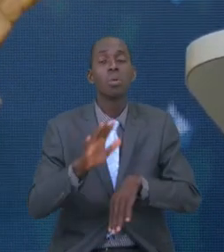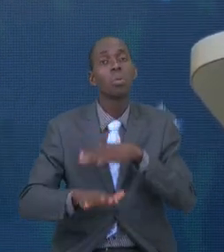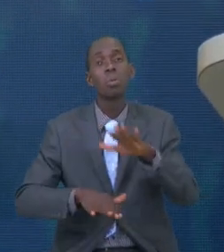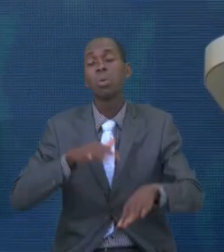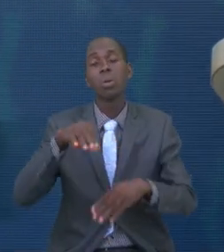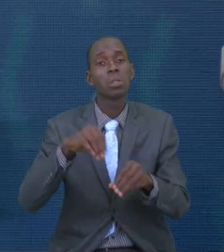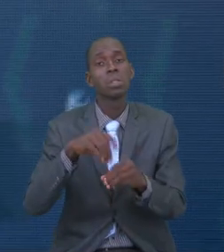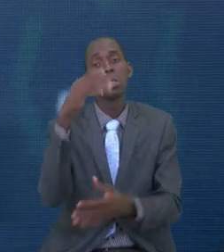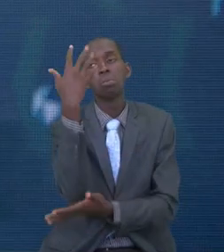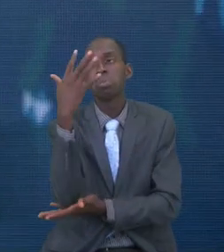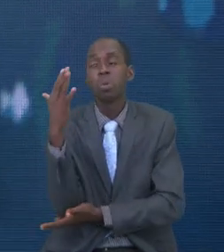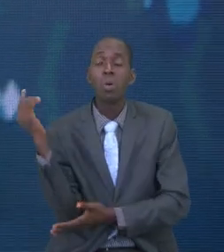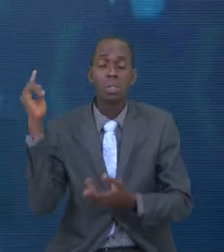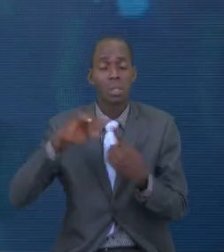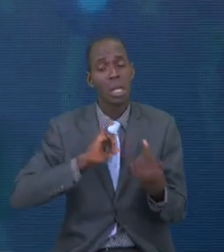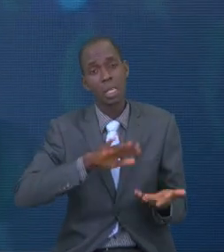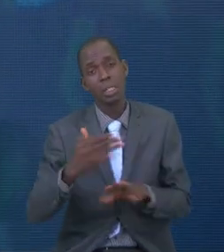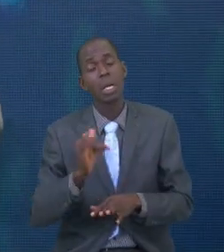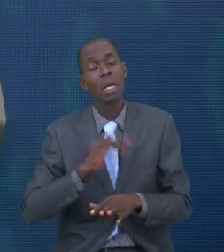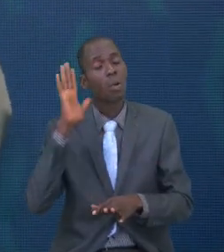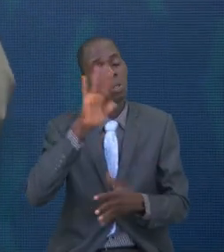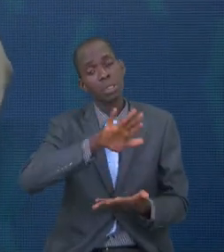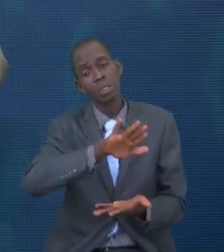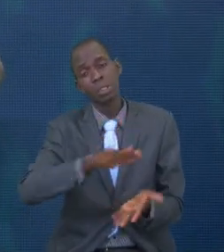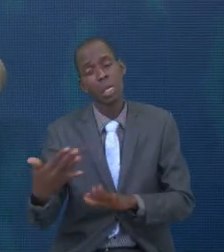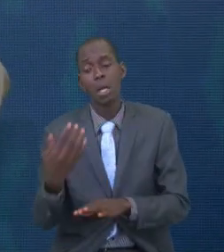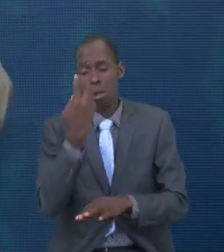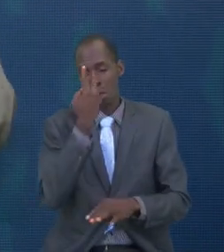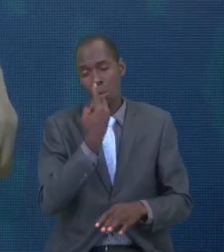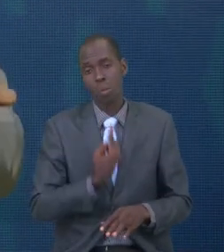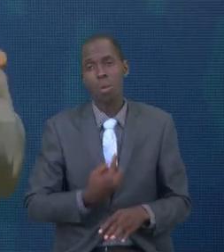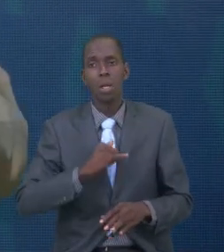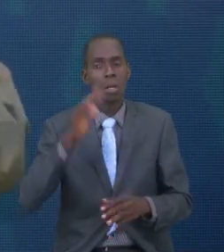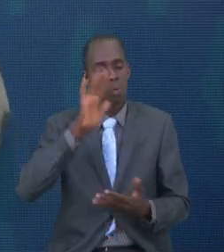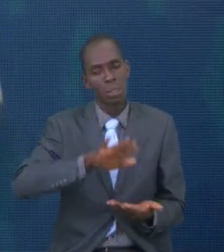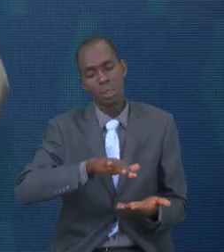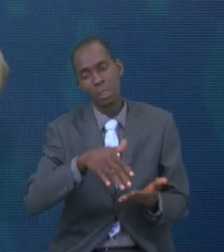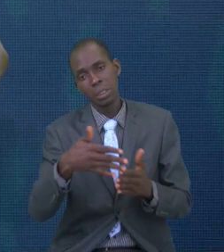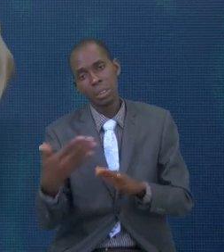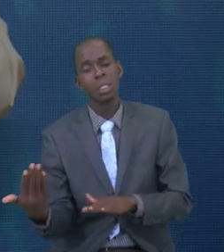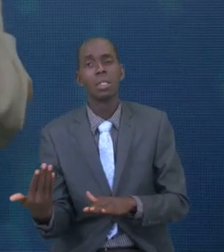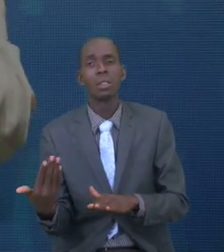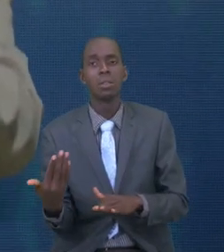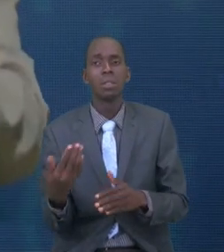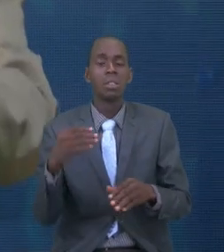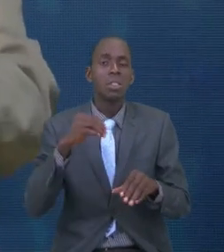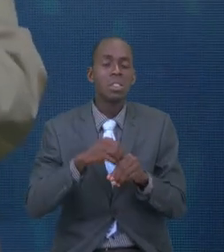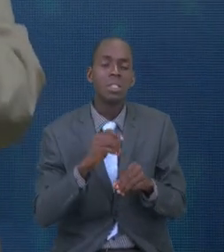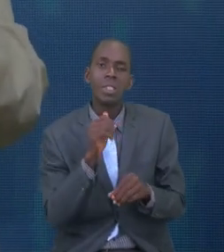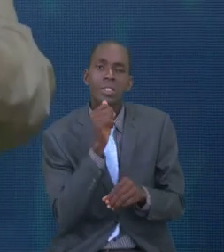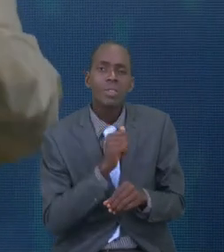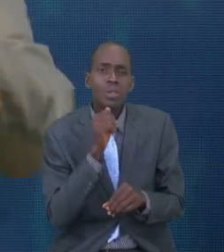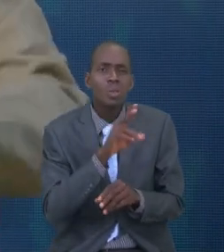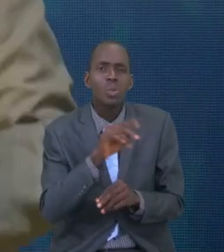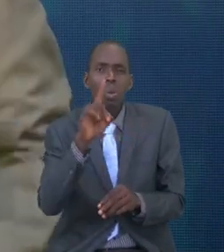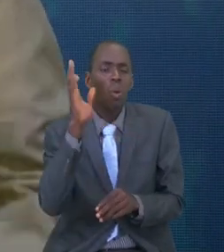I die. I want to die alone. I want to die in private. I want to die in secret. Nobody will